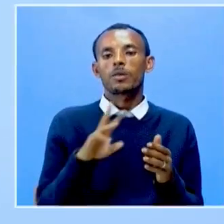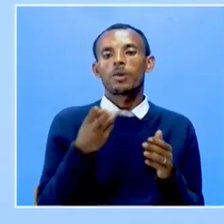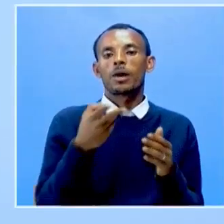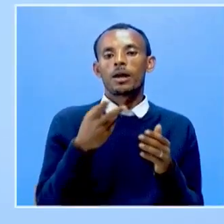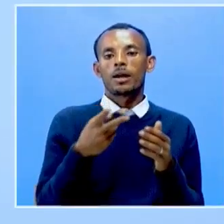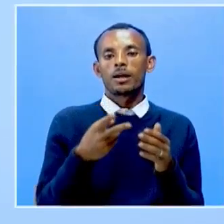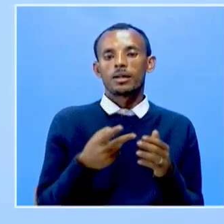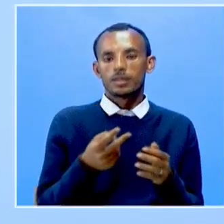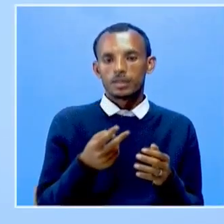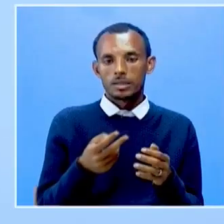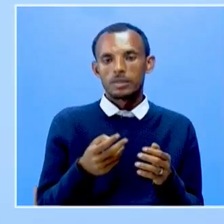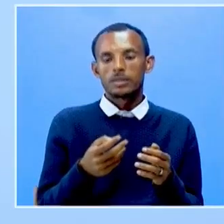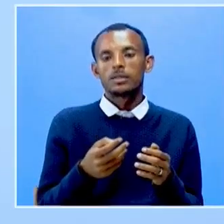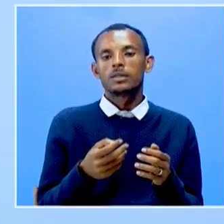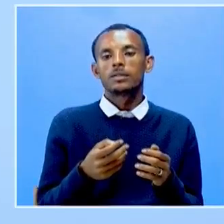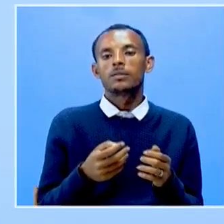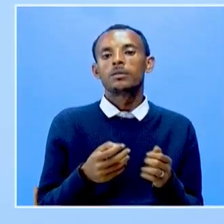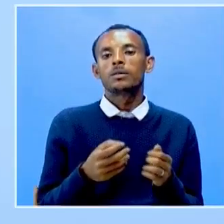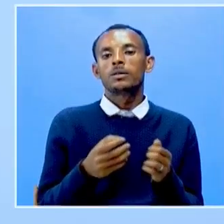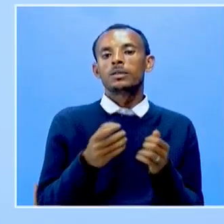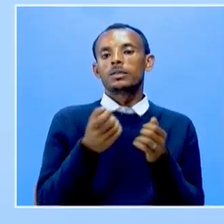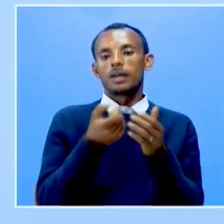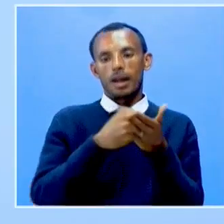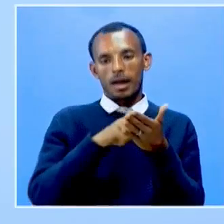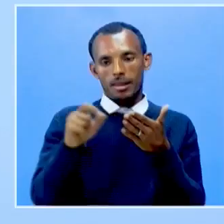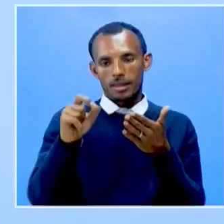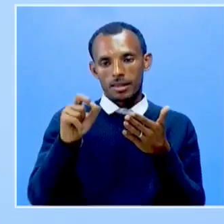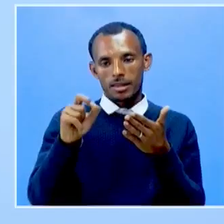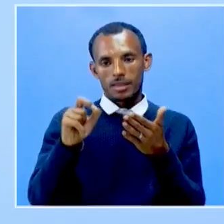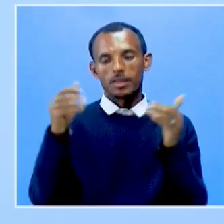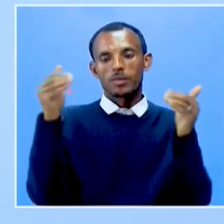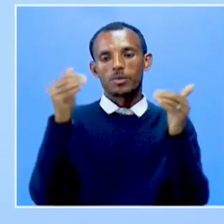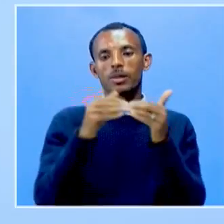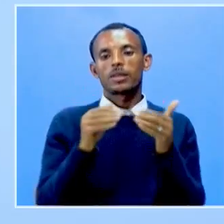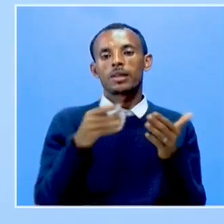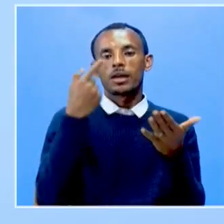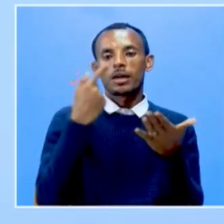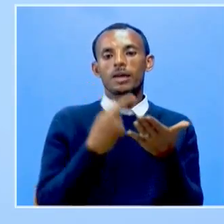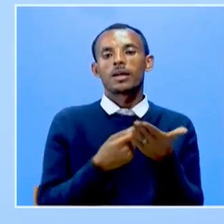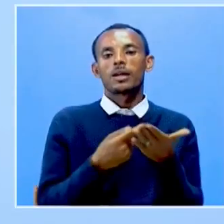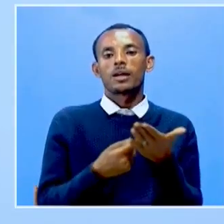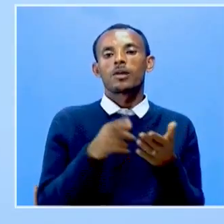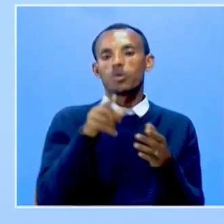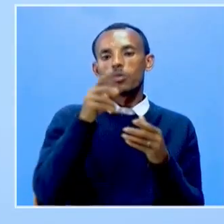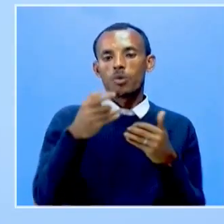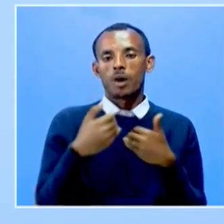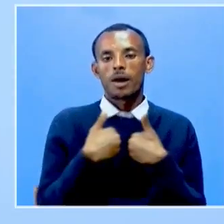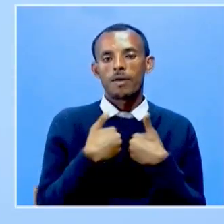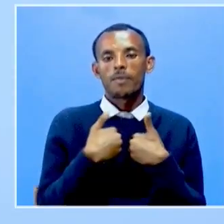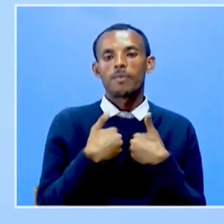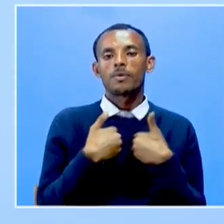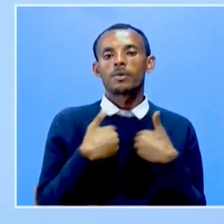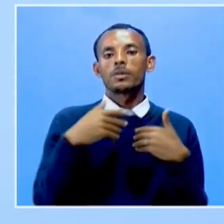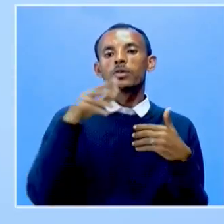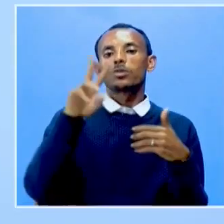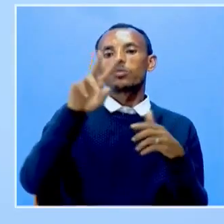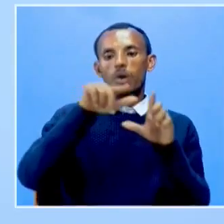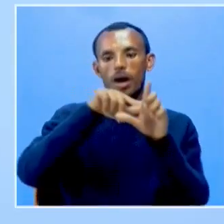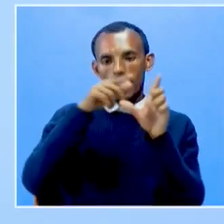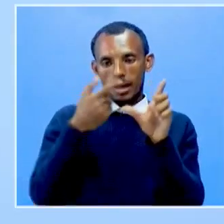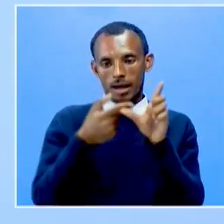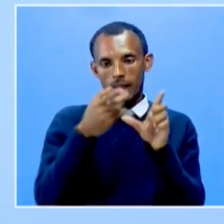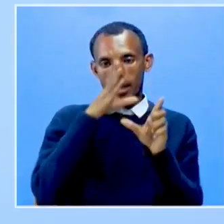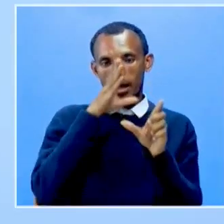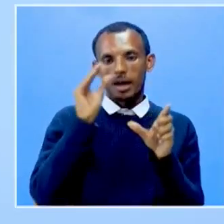ready to write the congruency. Here you have two angles